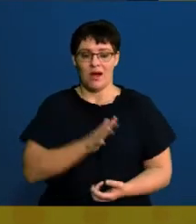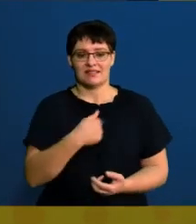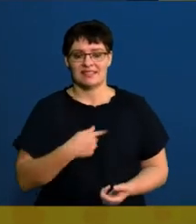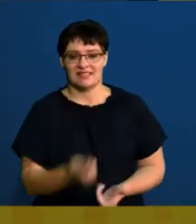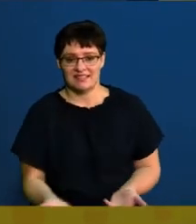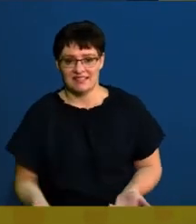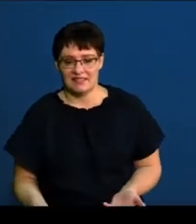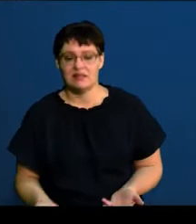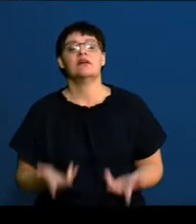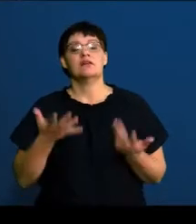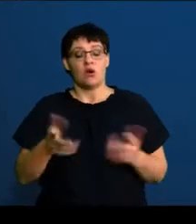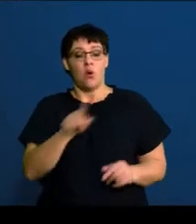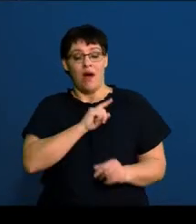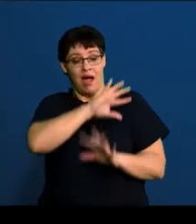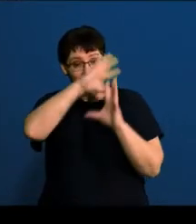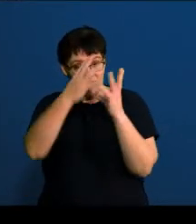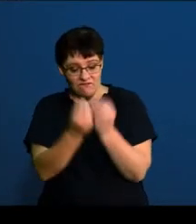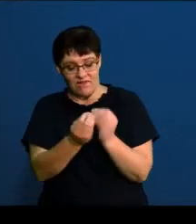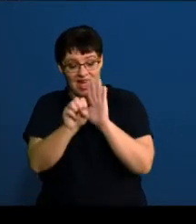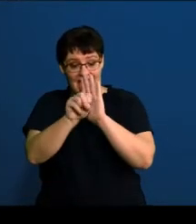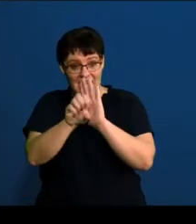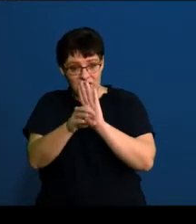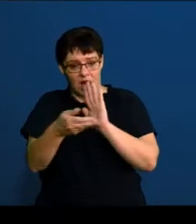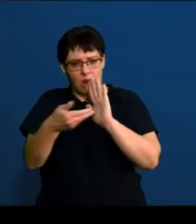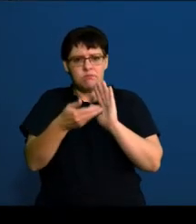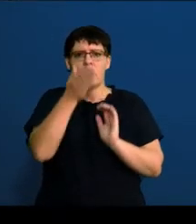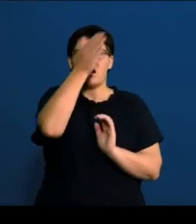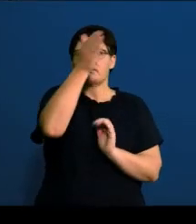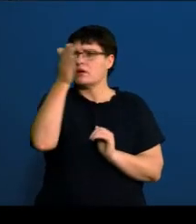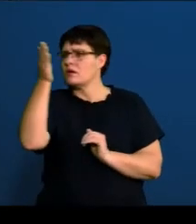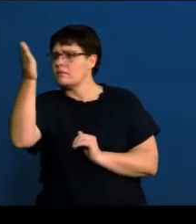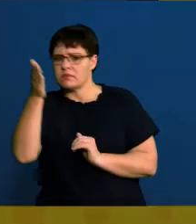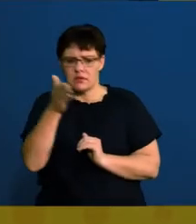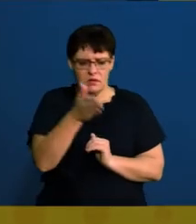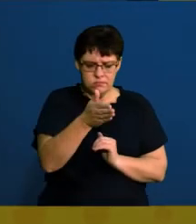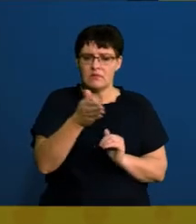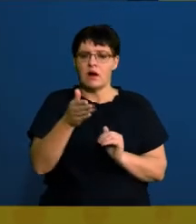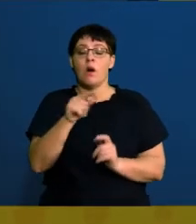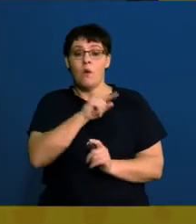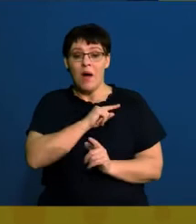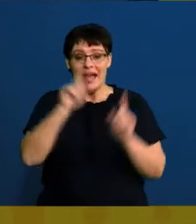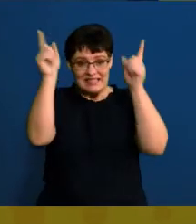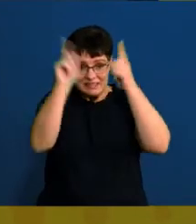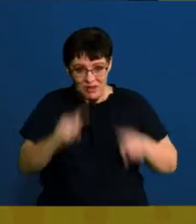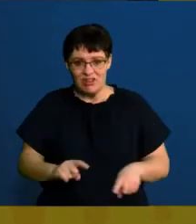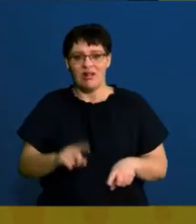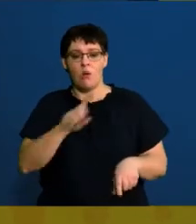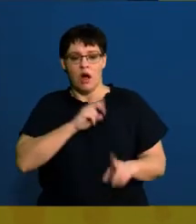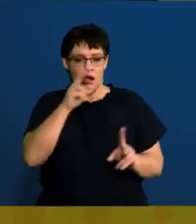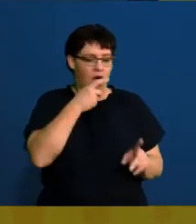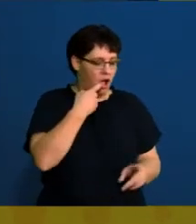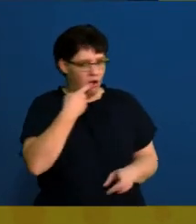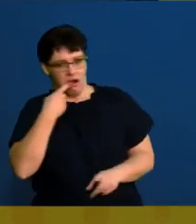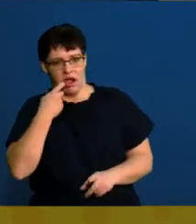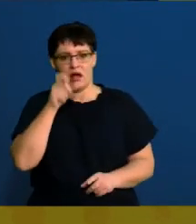how everything in the advert is spatially situated, because it is actually done so that it actually attracts